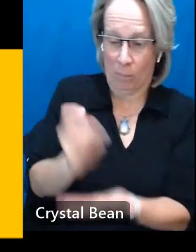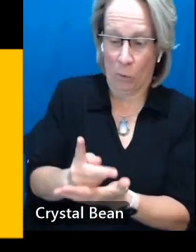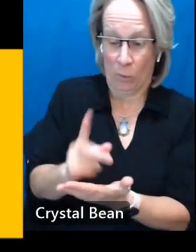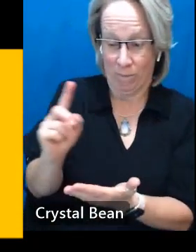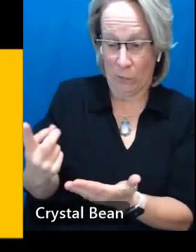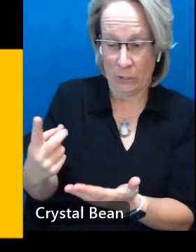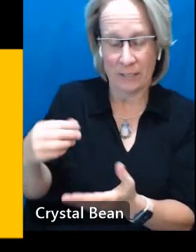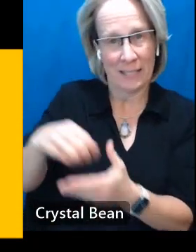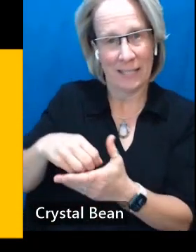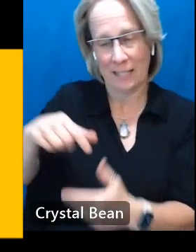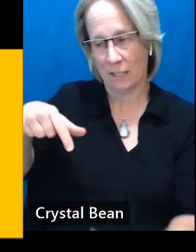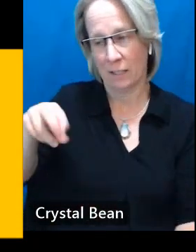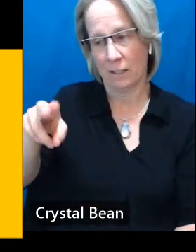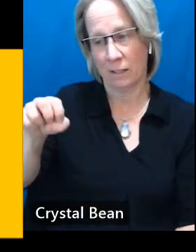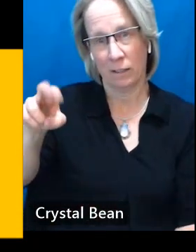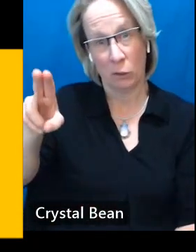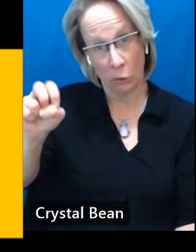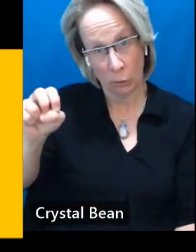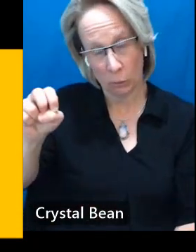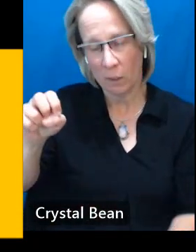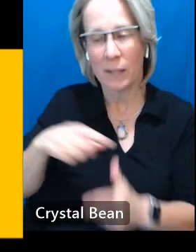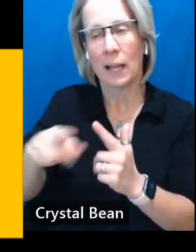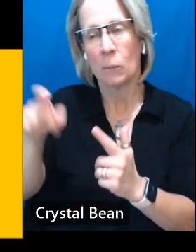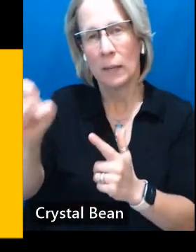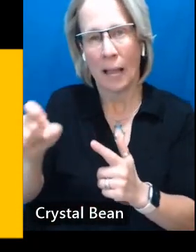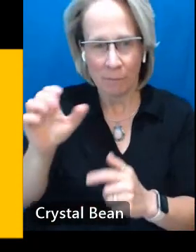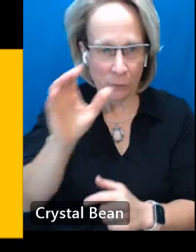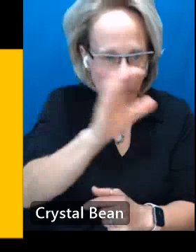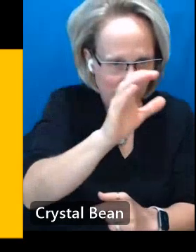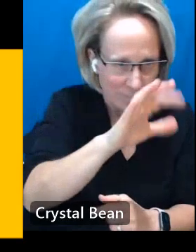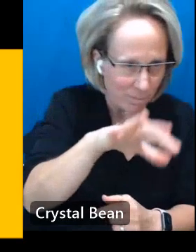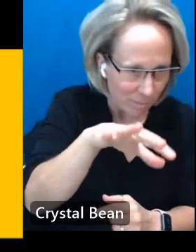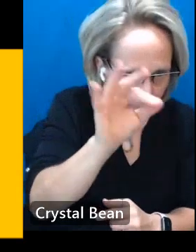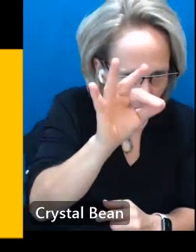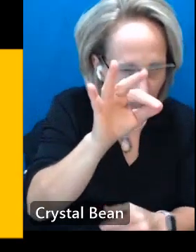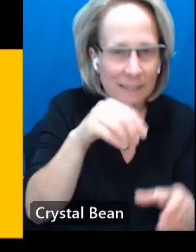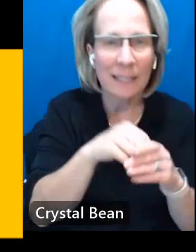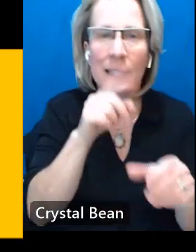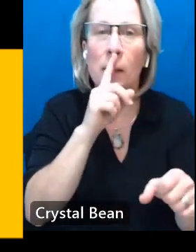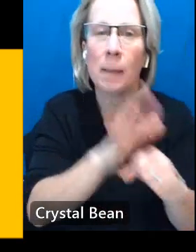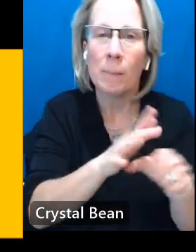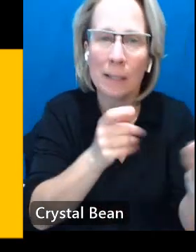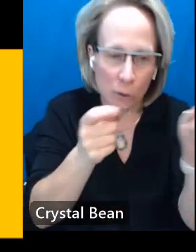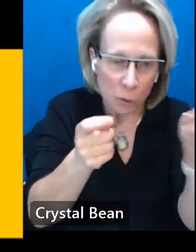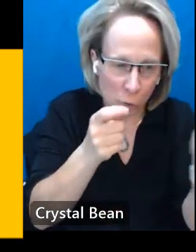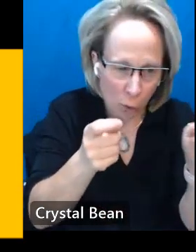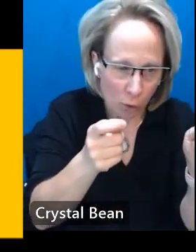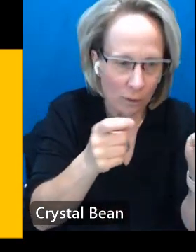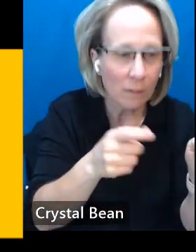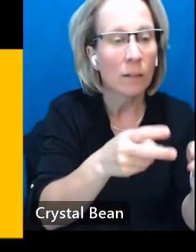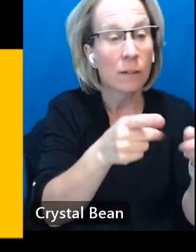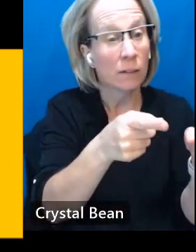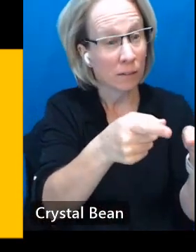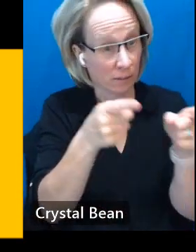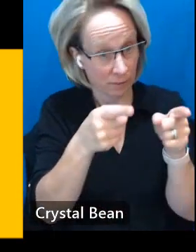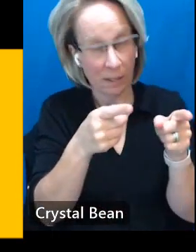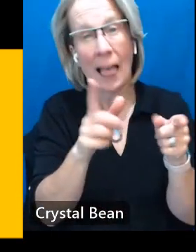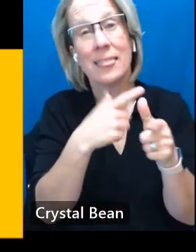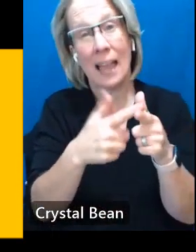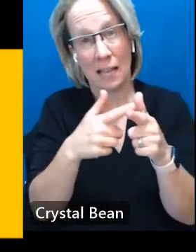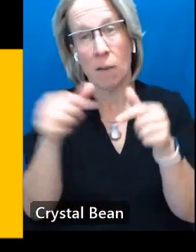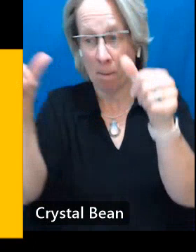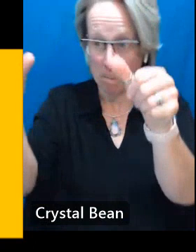and then we have to go find the journal in the commitment control module and then post it. Okay. Please